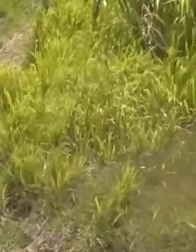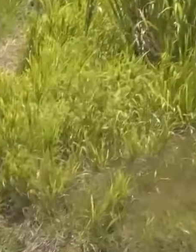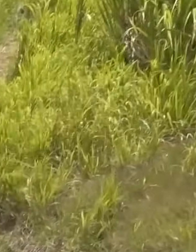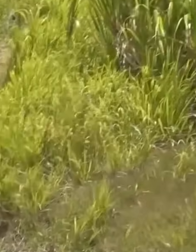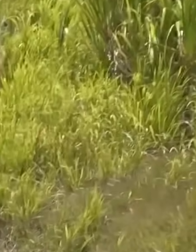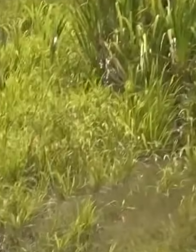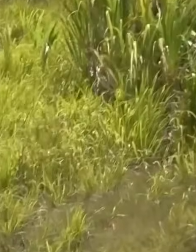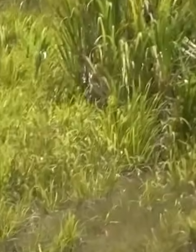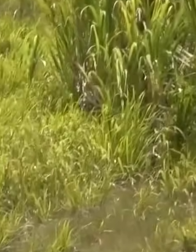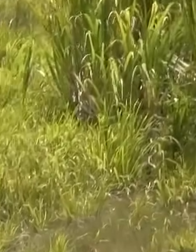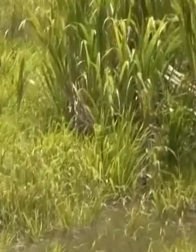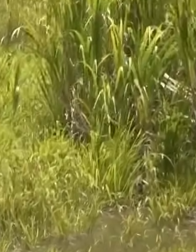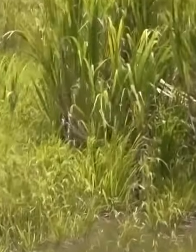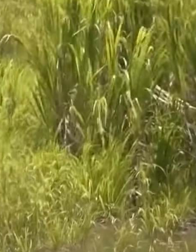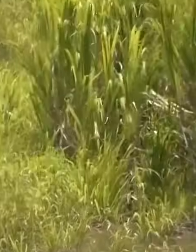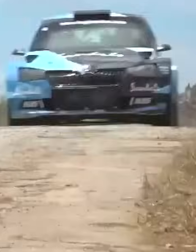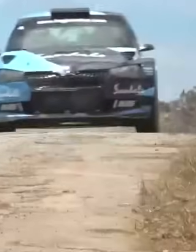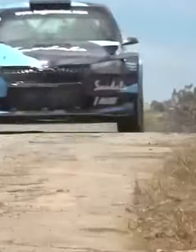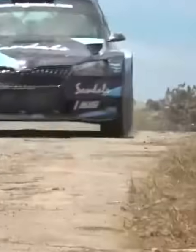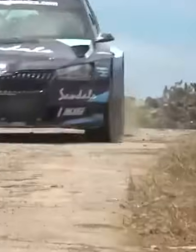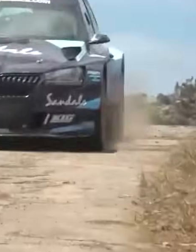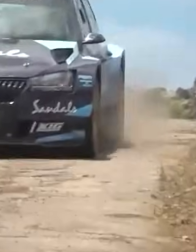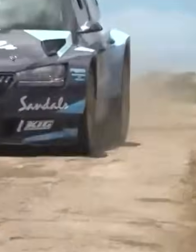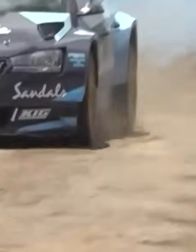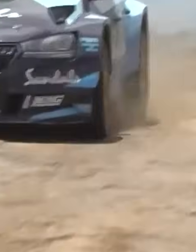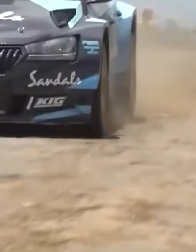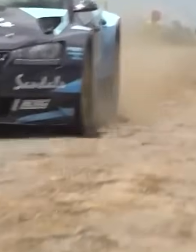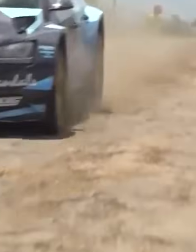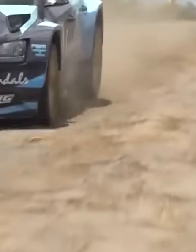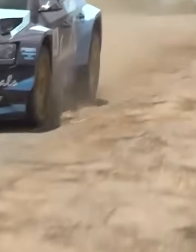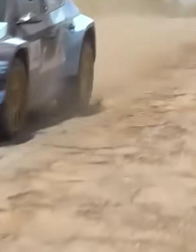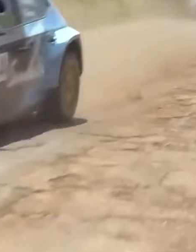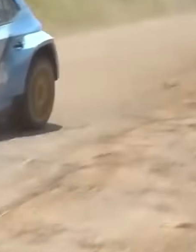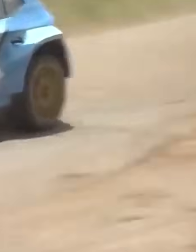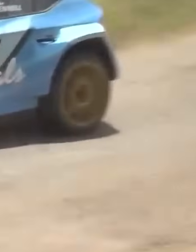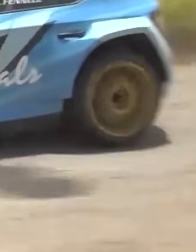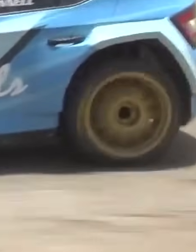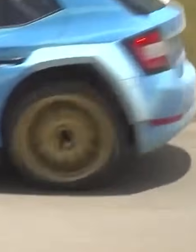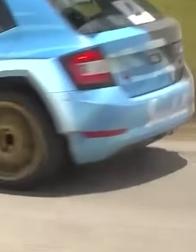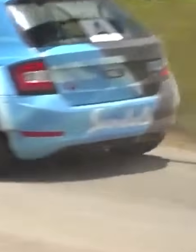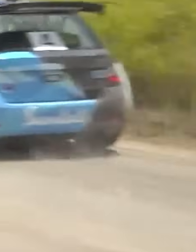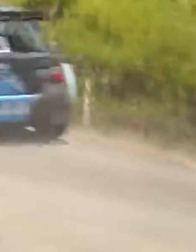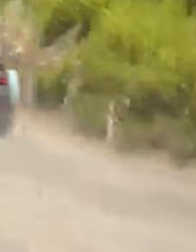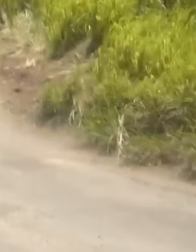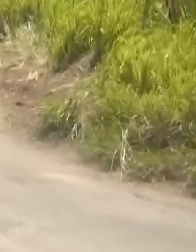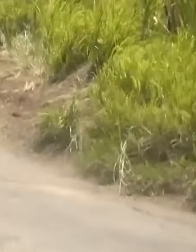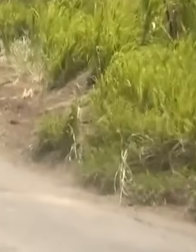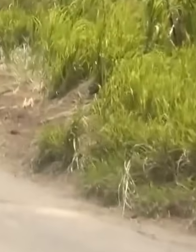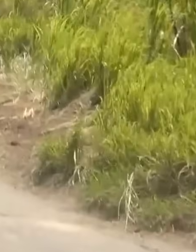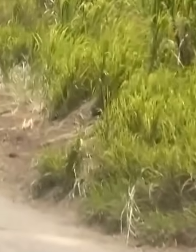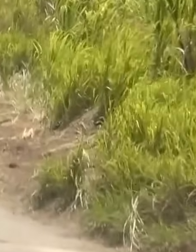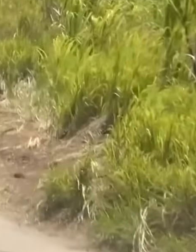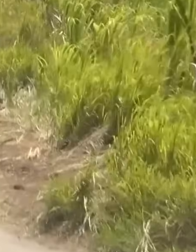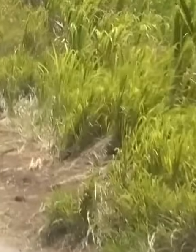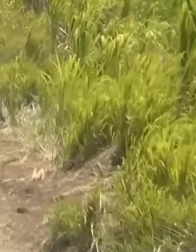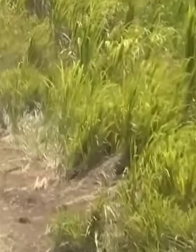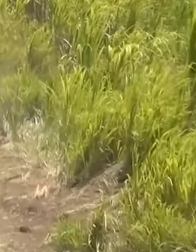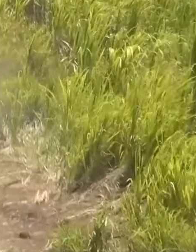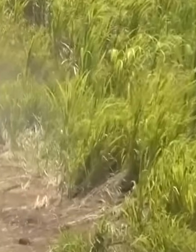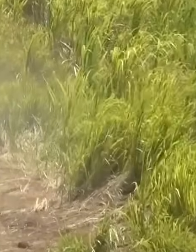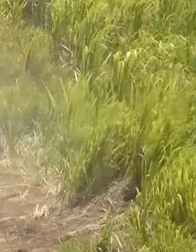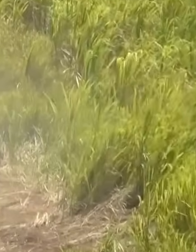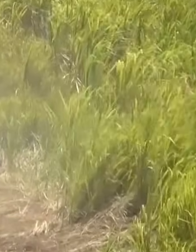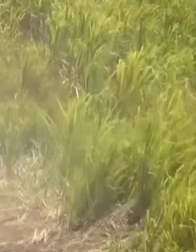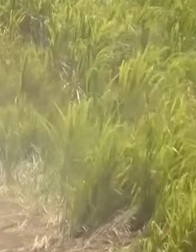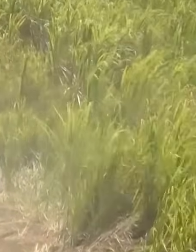is expected, with a showdown between Jamaica's Jeff Panton in the Ford Fiesta R5 Rally 2, 2-time